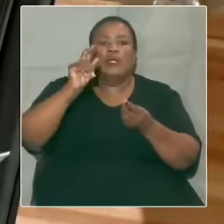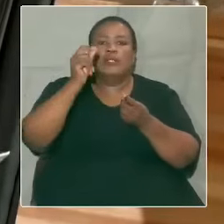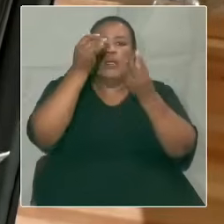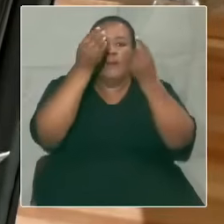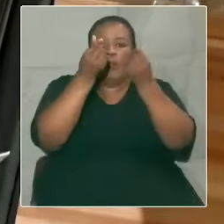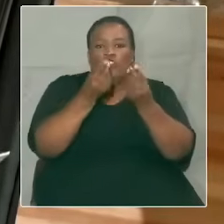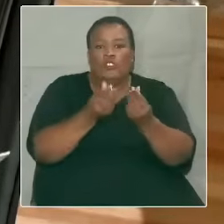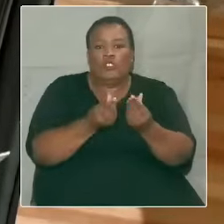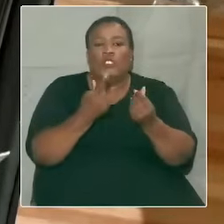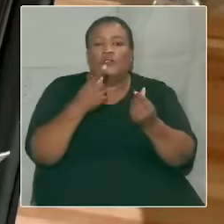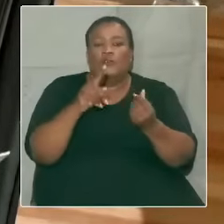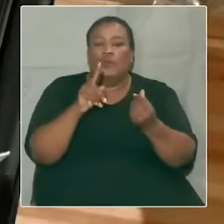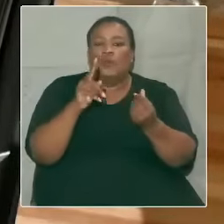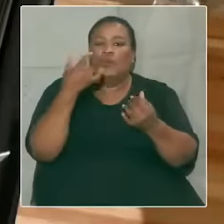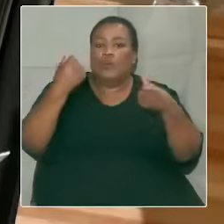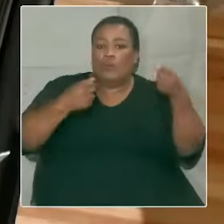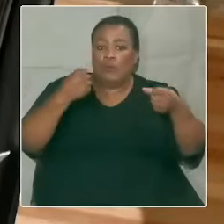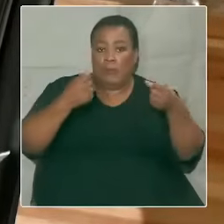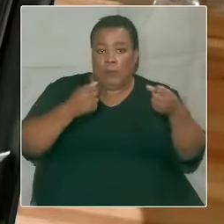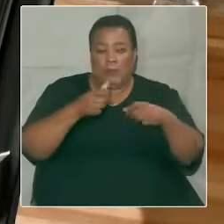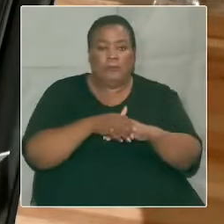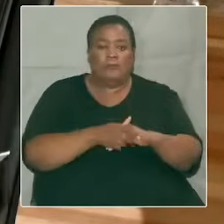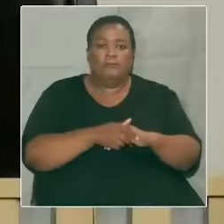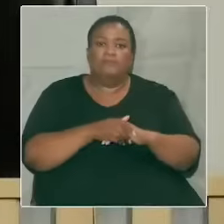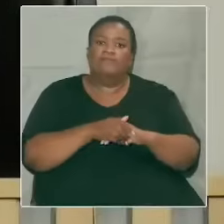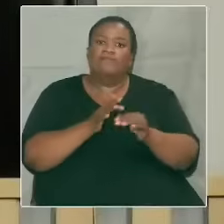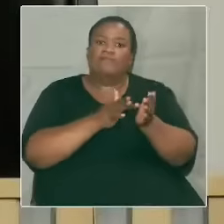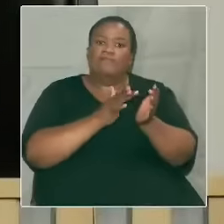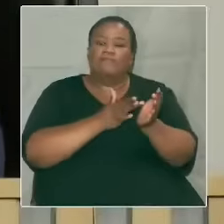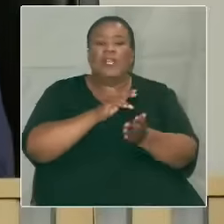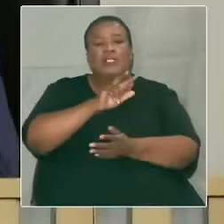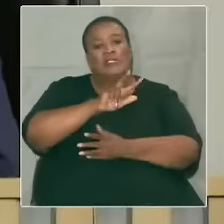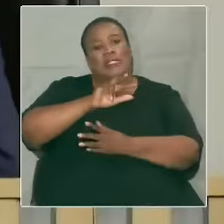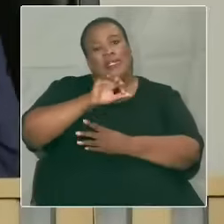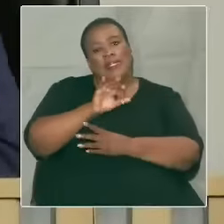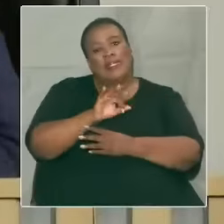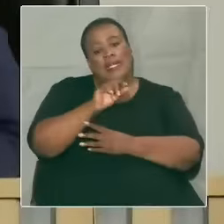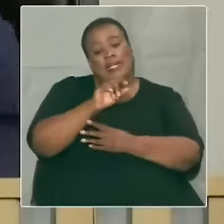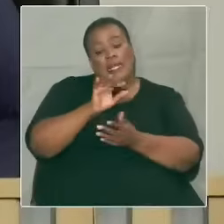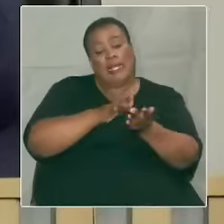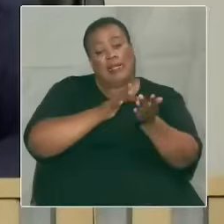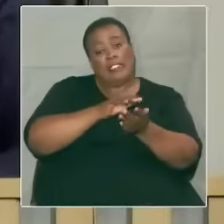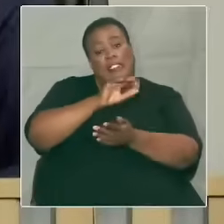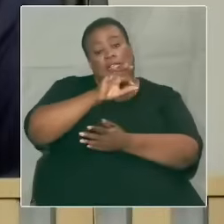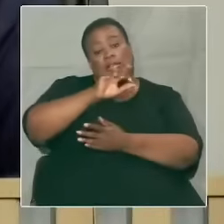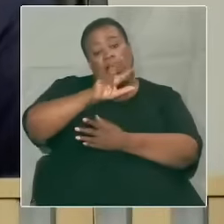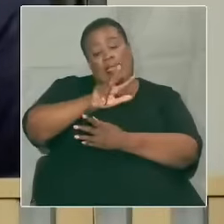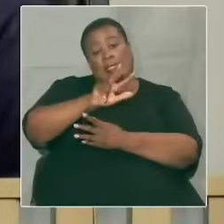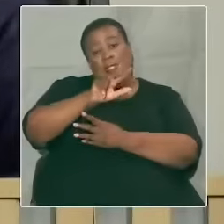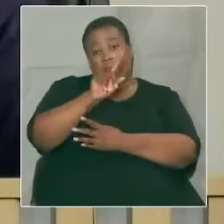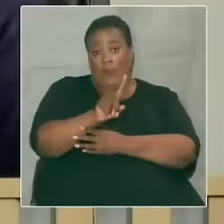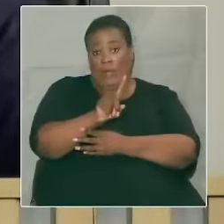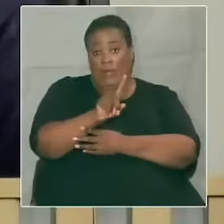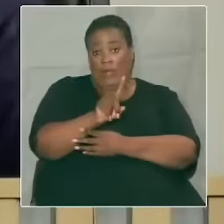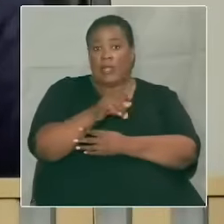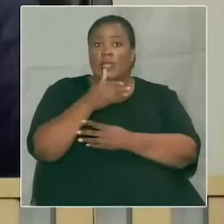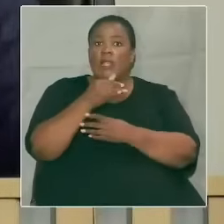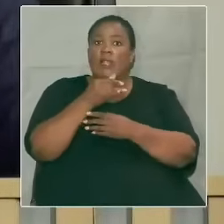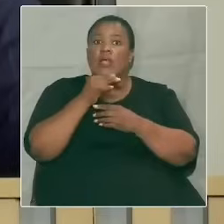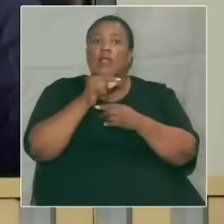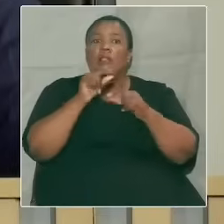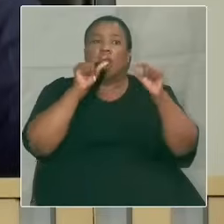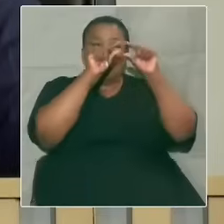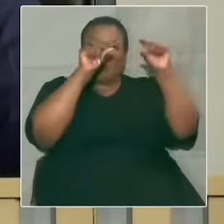over the page to page 81, the top signature on that page, whose signature is it? And equally, what does it